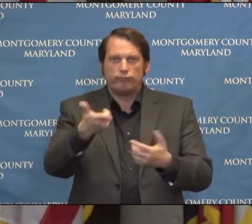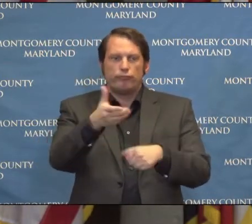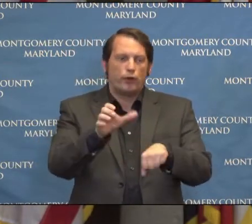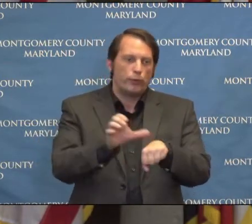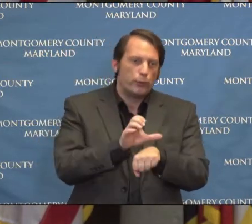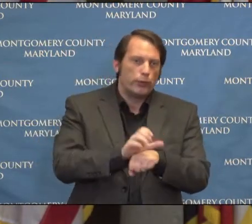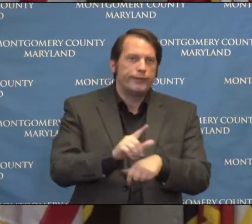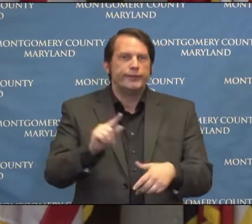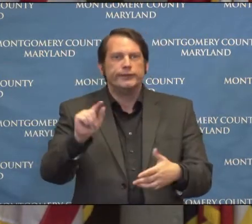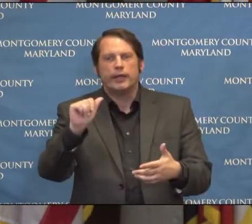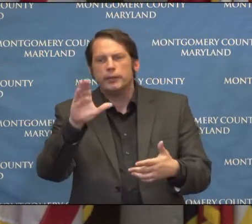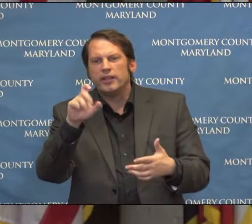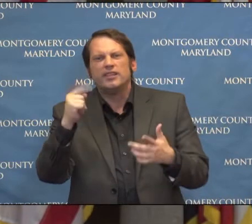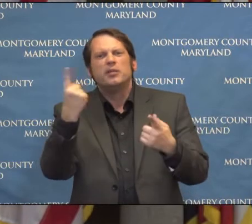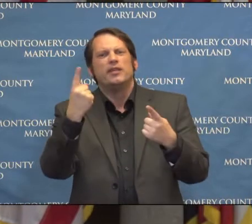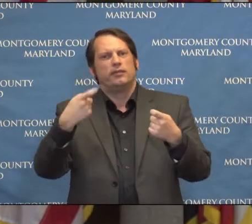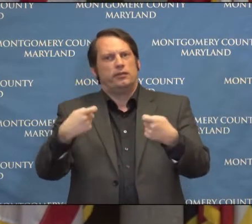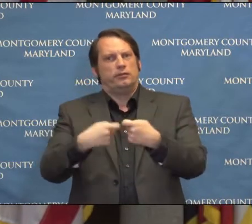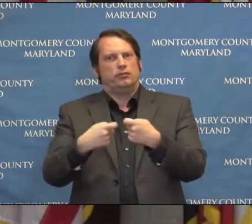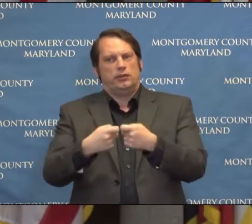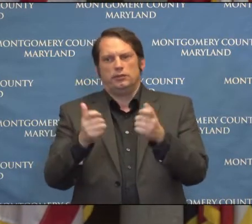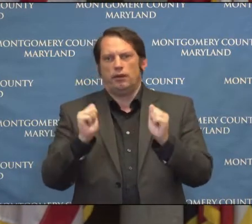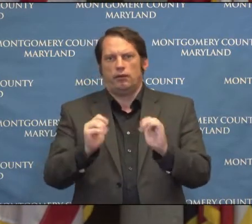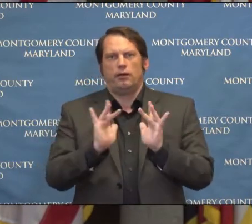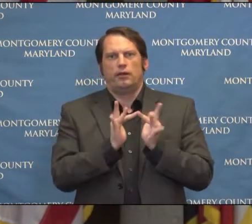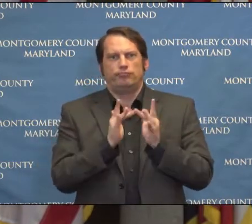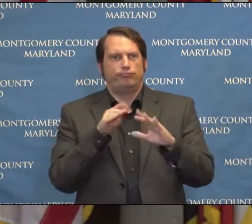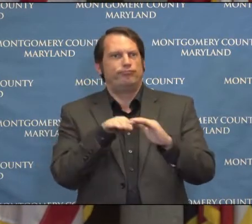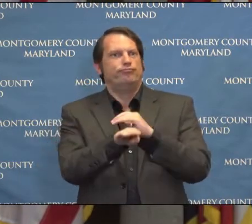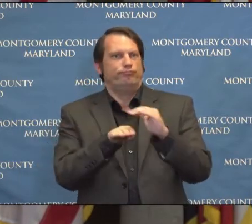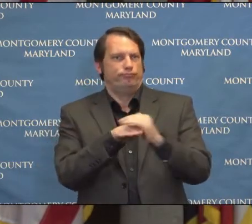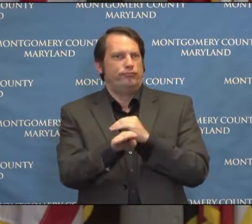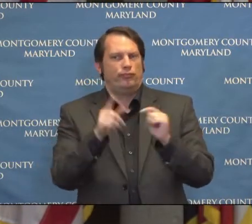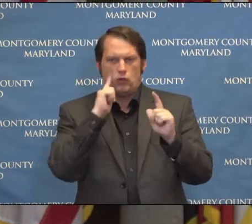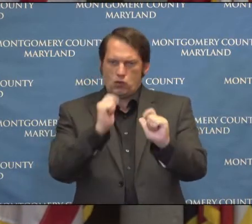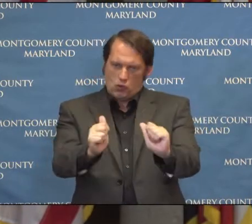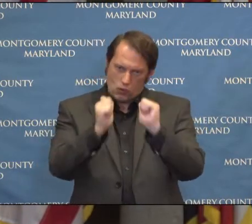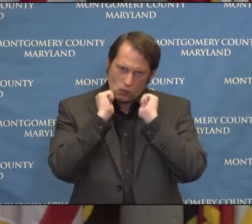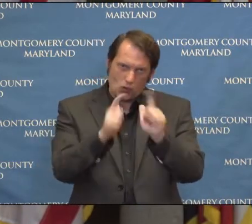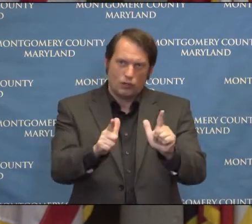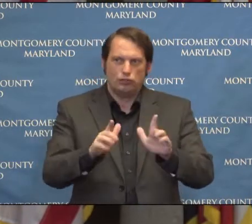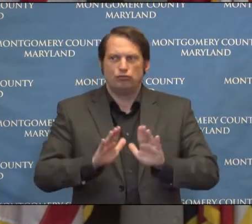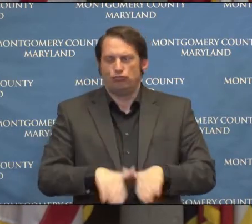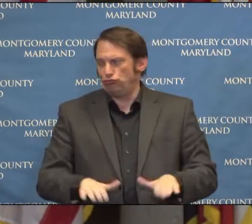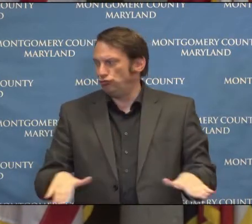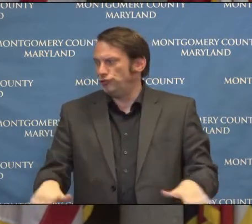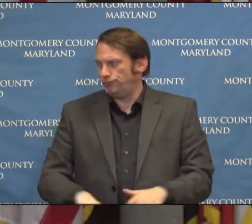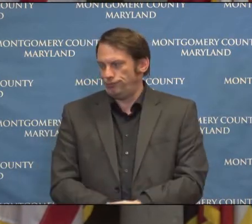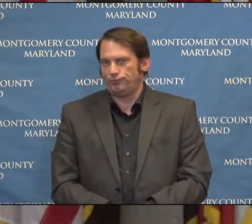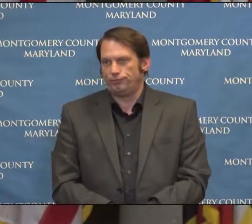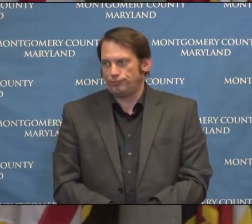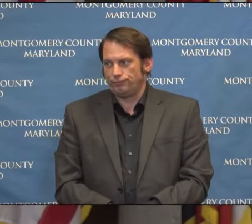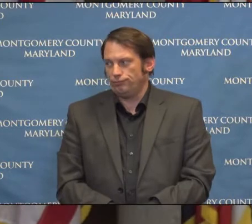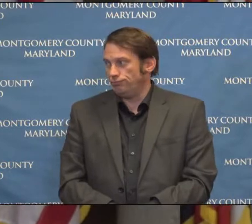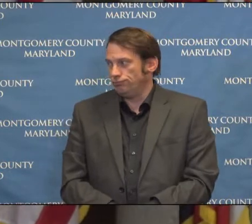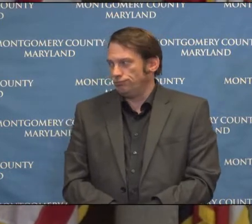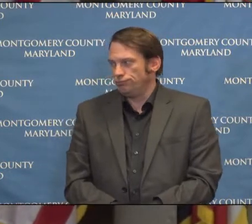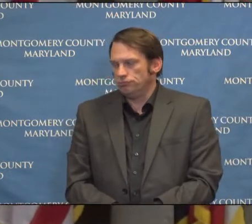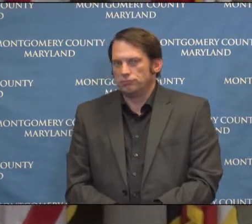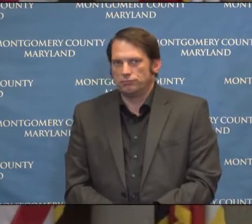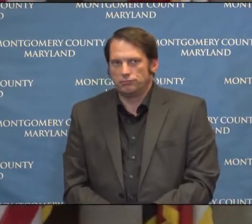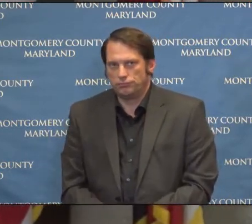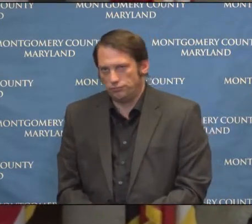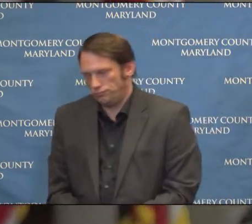and including Montgomery County, for every child. Thank you. Chief, this question is sort of a follow-up to